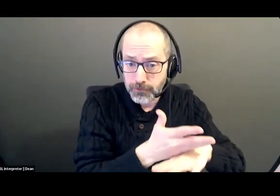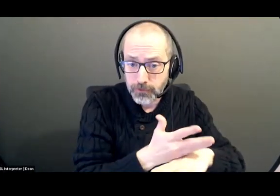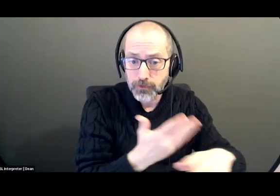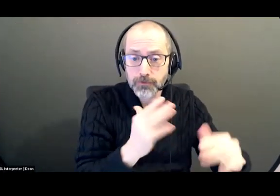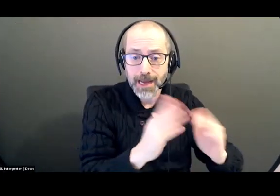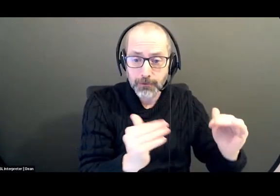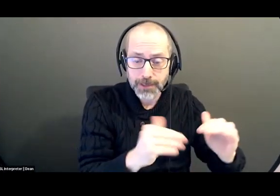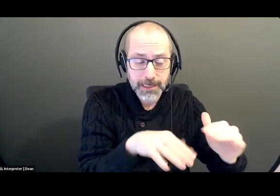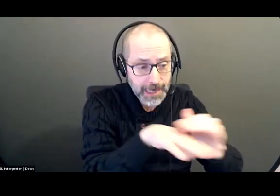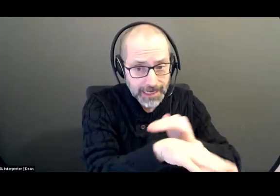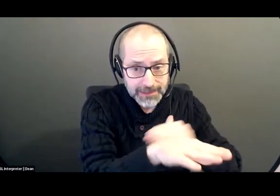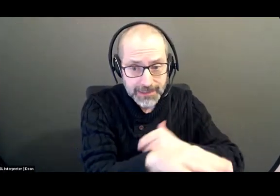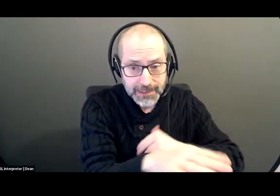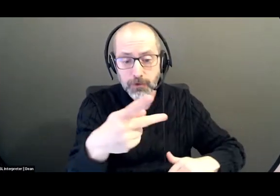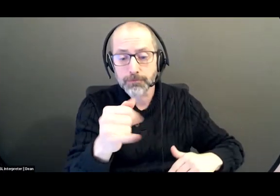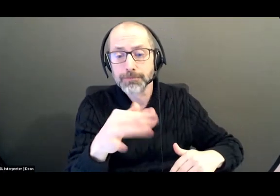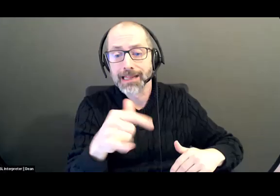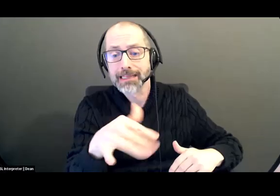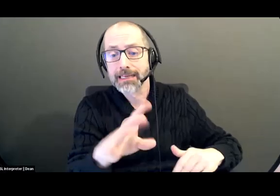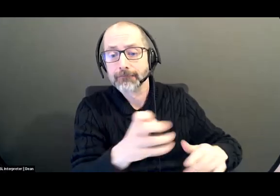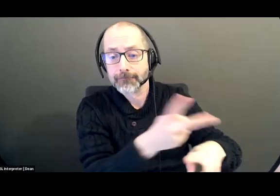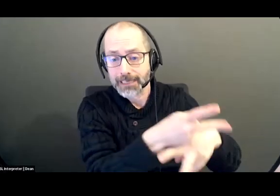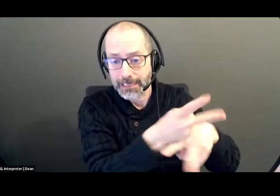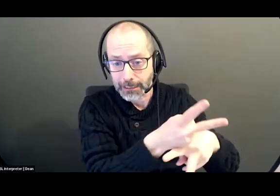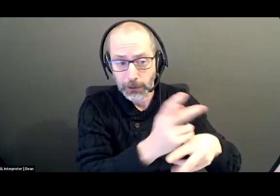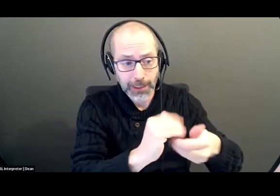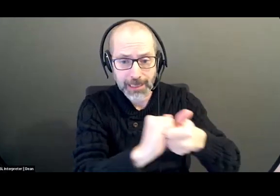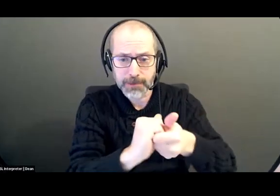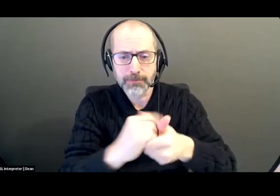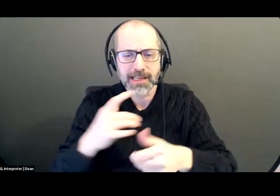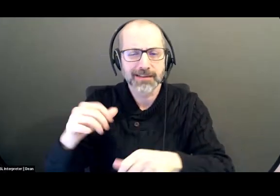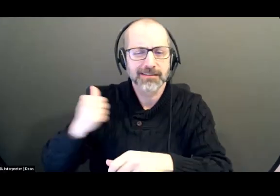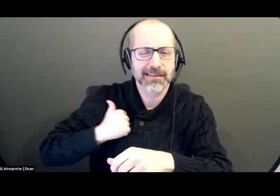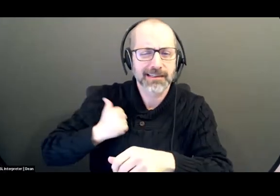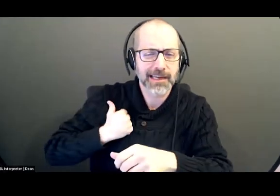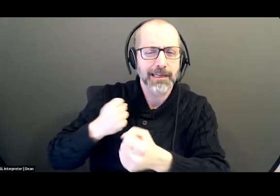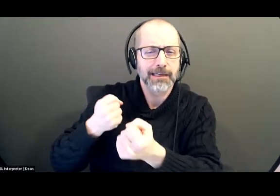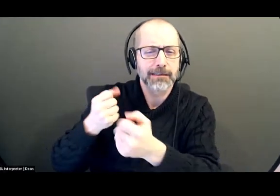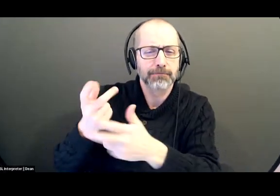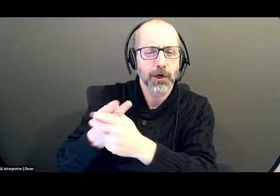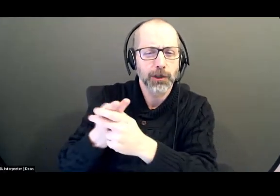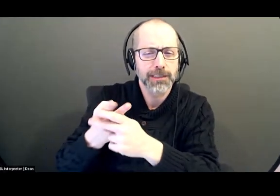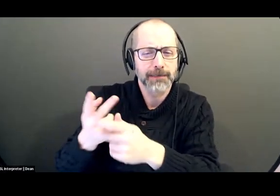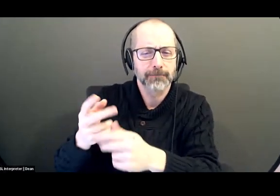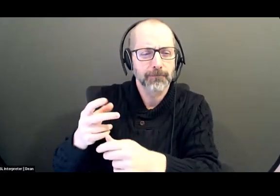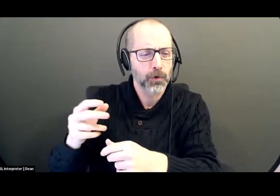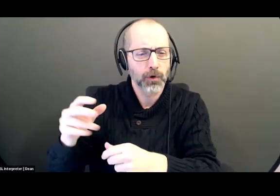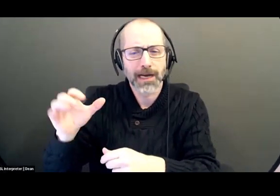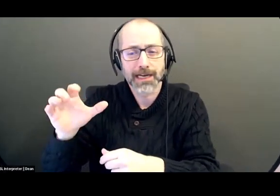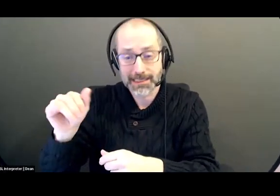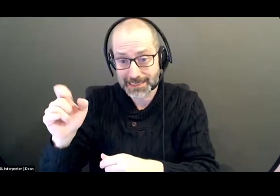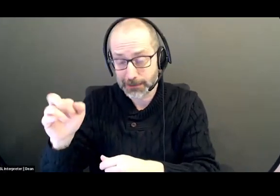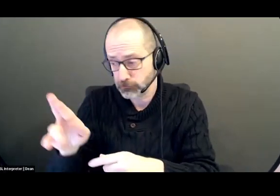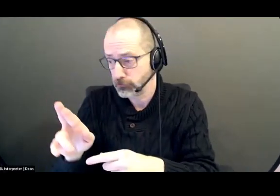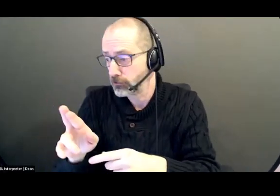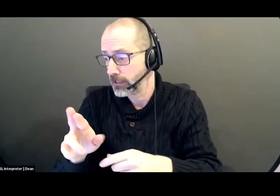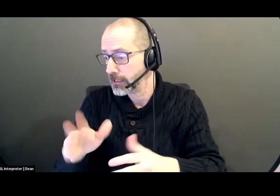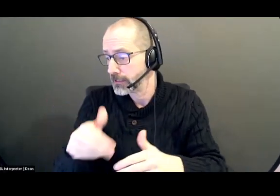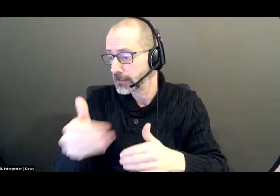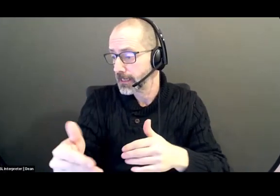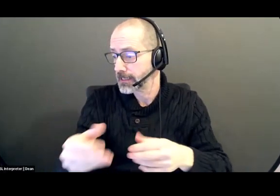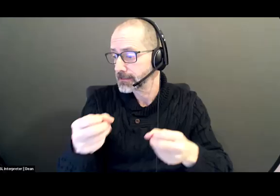go. We were part of the Improving Equity and Access to Palliative Care Collaborative, supported by the Canadian